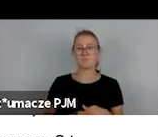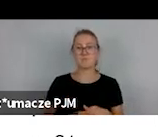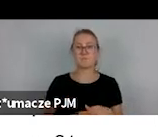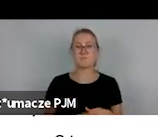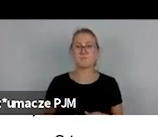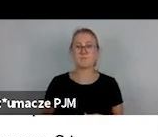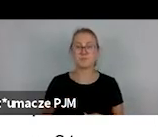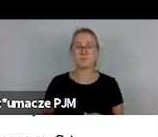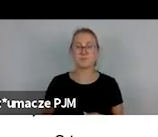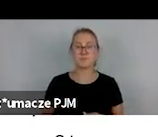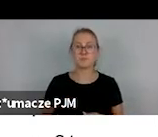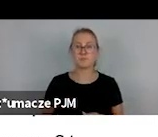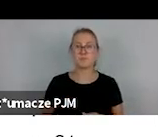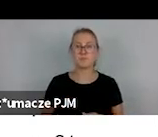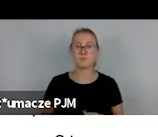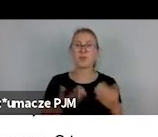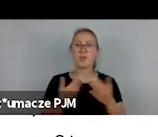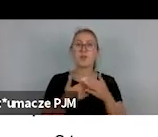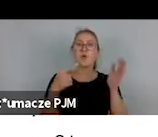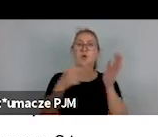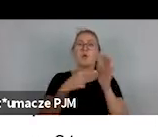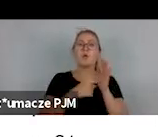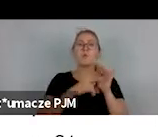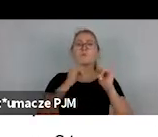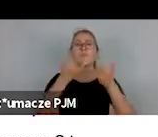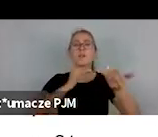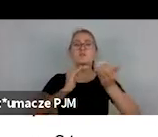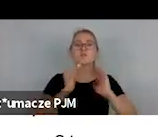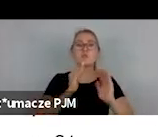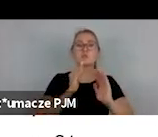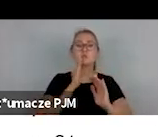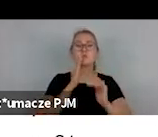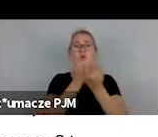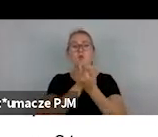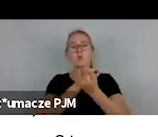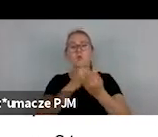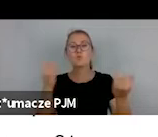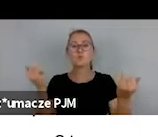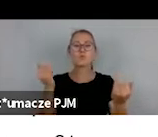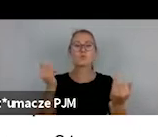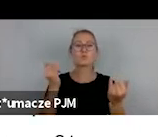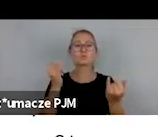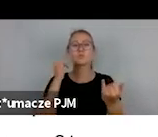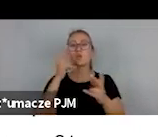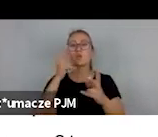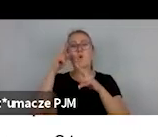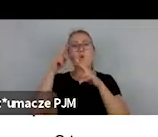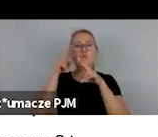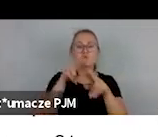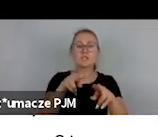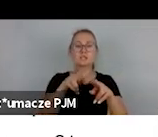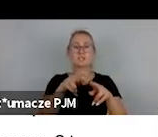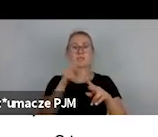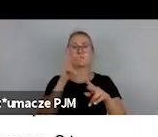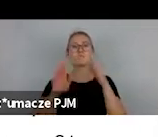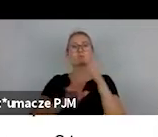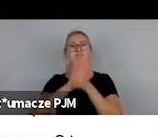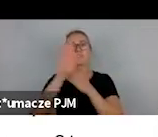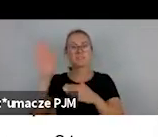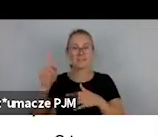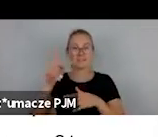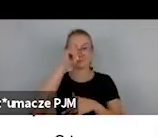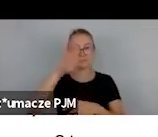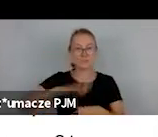you who are doing community education work, it can be hard to kind of get your head out of the water enough to start thinking about, well, who are the other